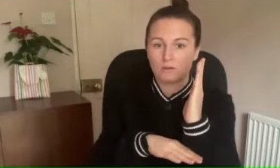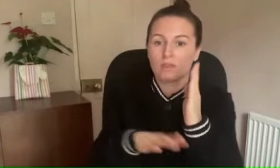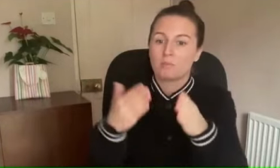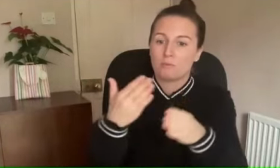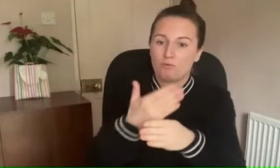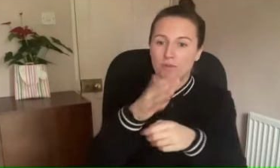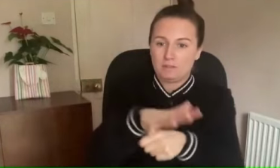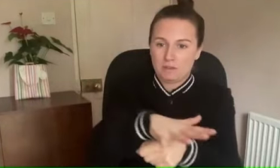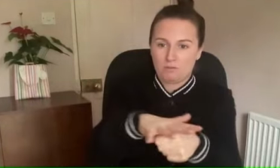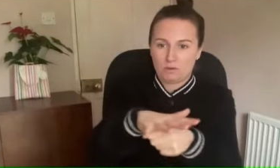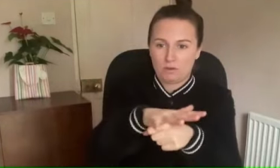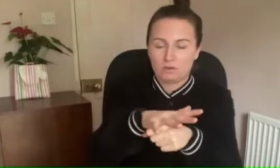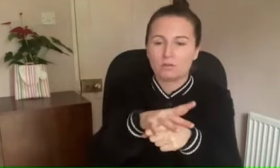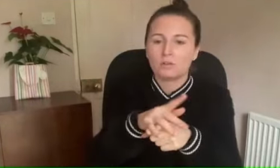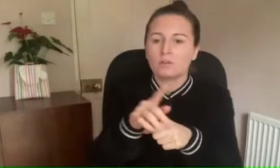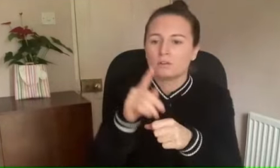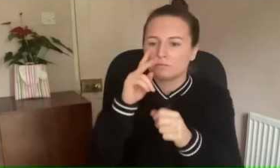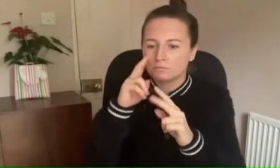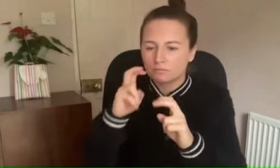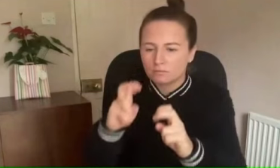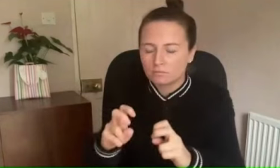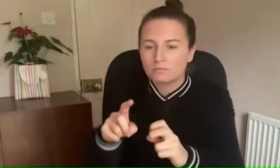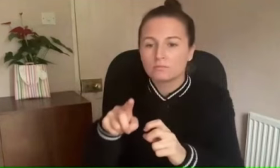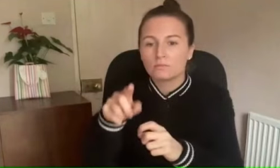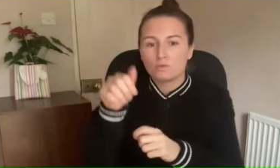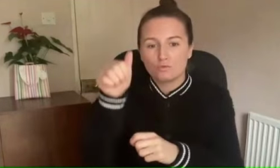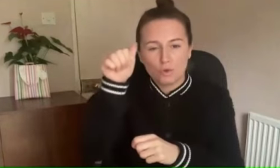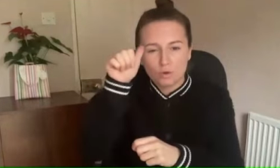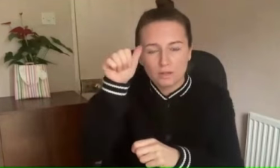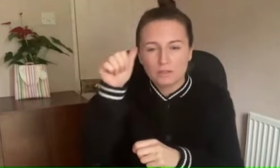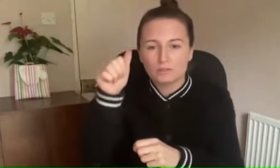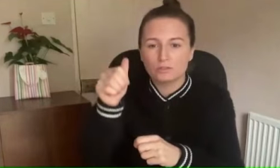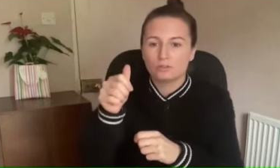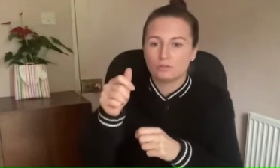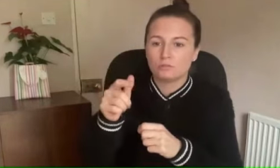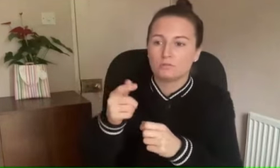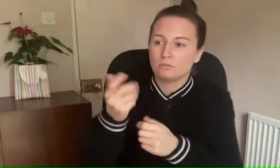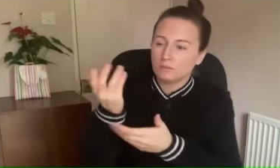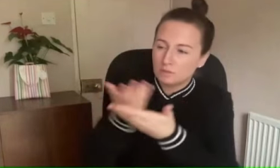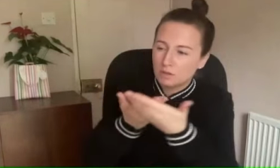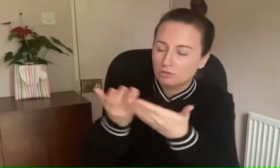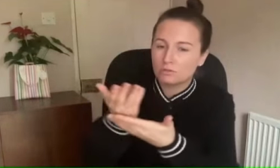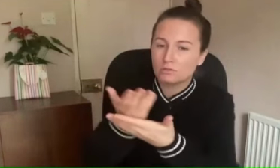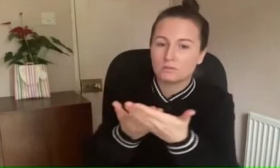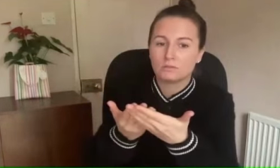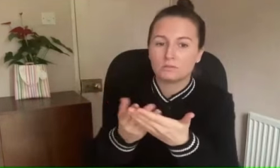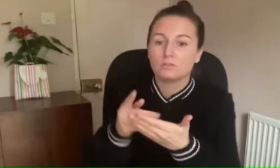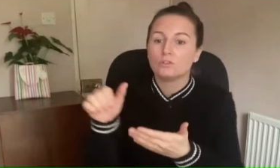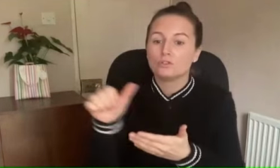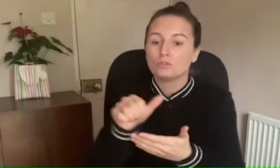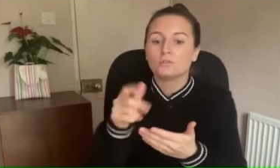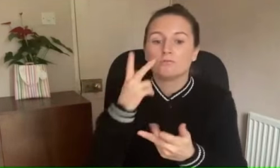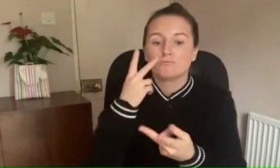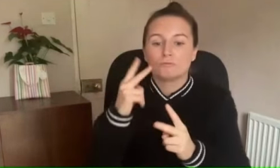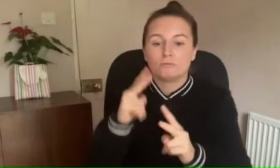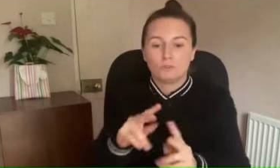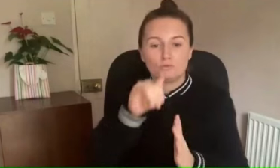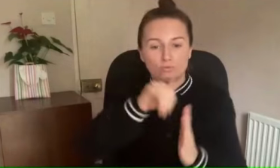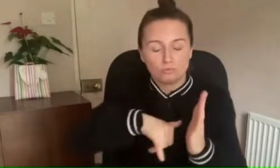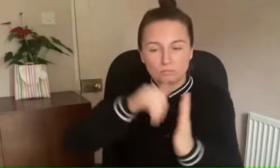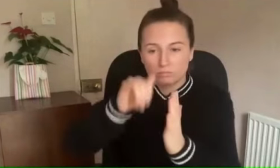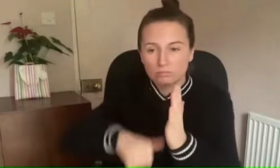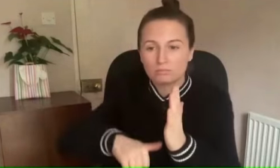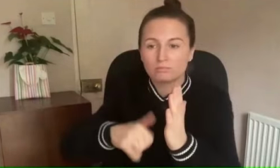Hub's knowledge, experience, and discussions. This might include reviewing written strategies or documents, discussing